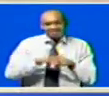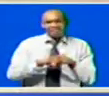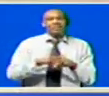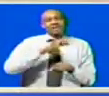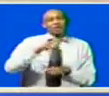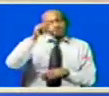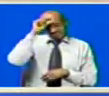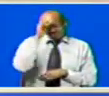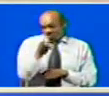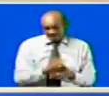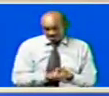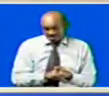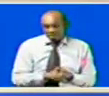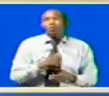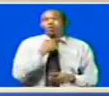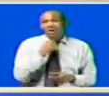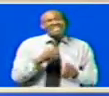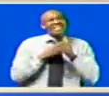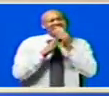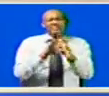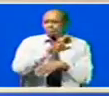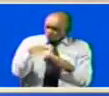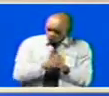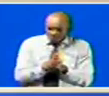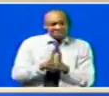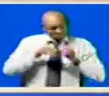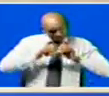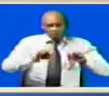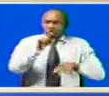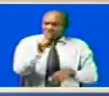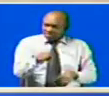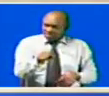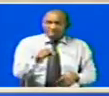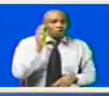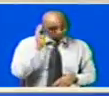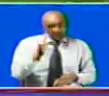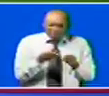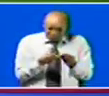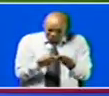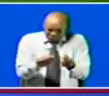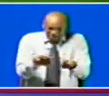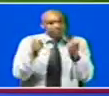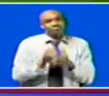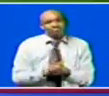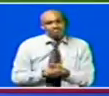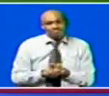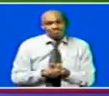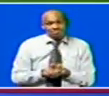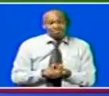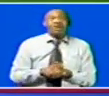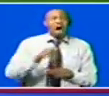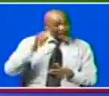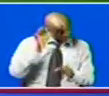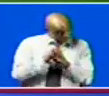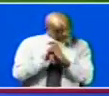sure with your leadership, the second phase of devolution is going to be very smooth. However, while much has been